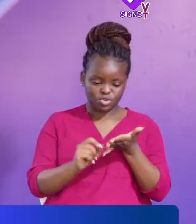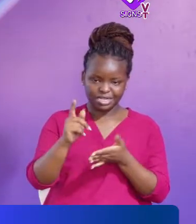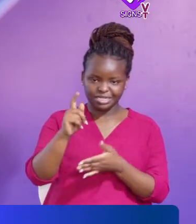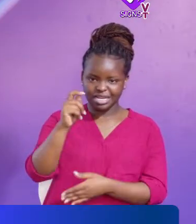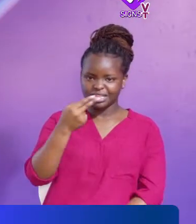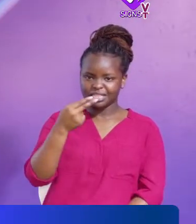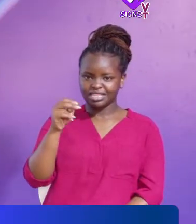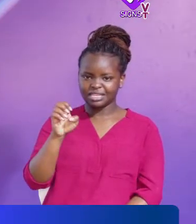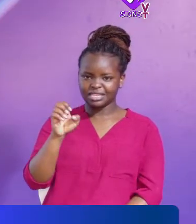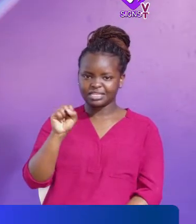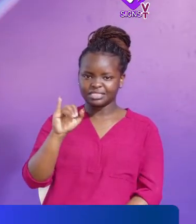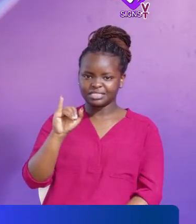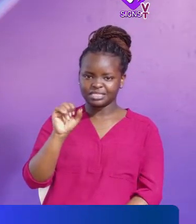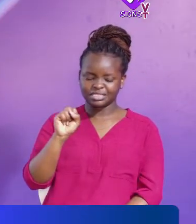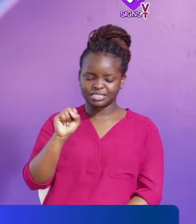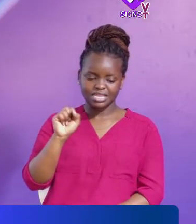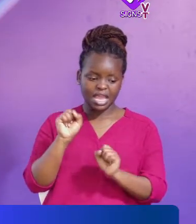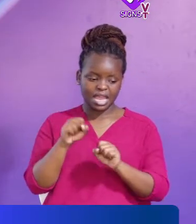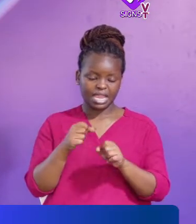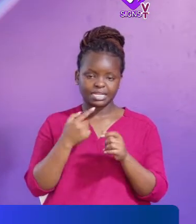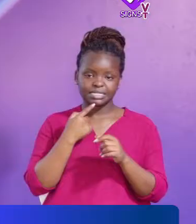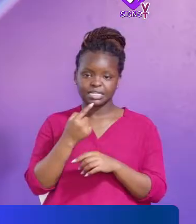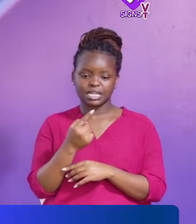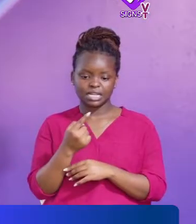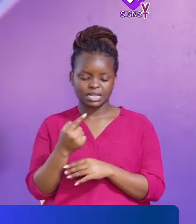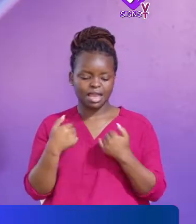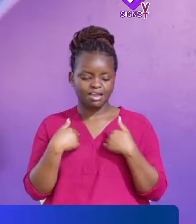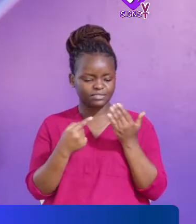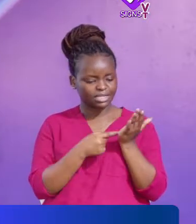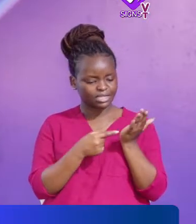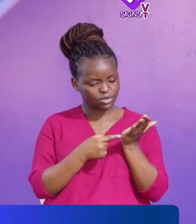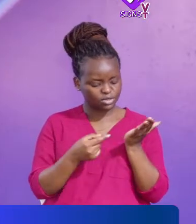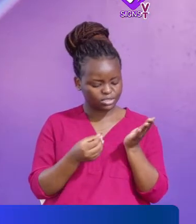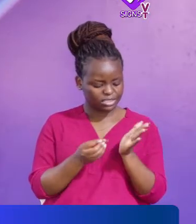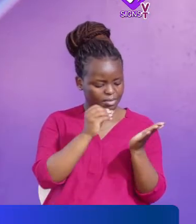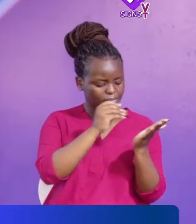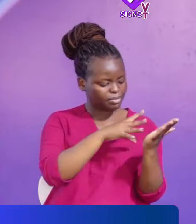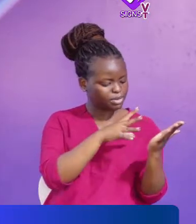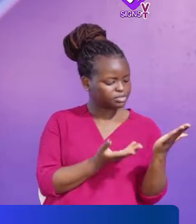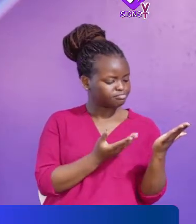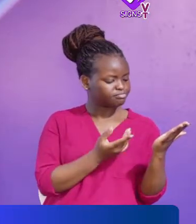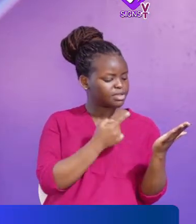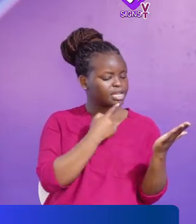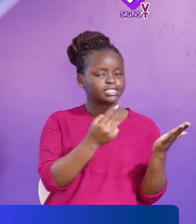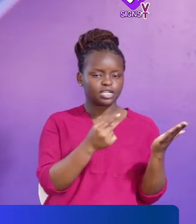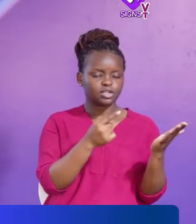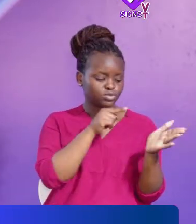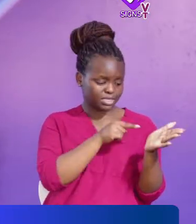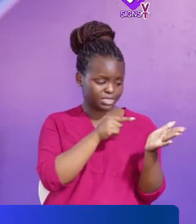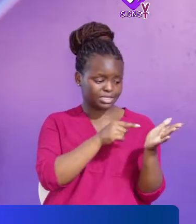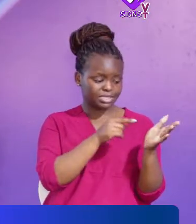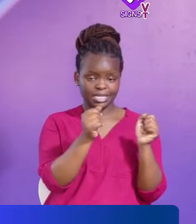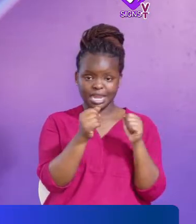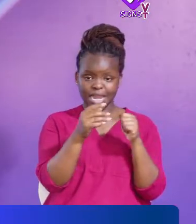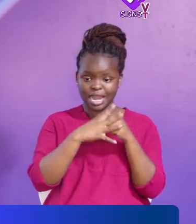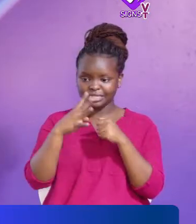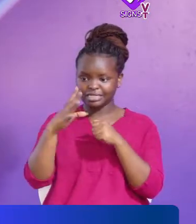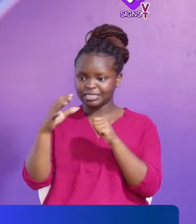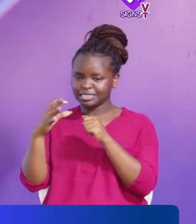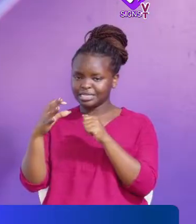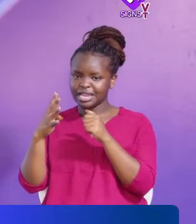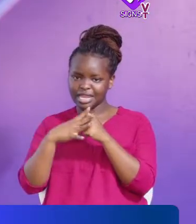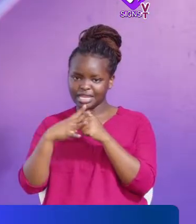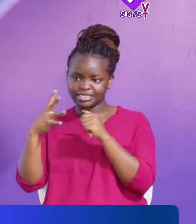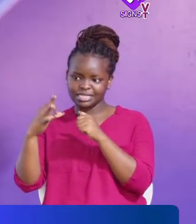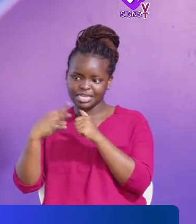is a plagiarism by around 66%. We have a technology, just upload the thesis and tell you that this is 98% similar to already existing one. You must